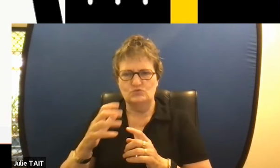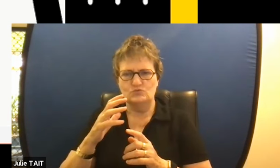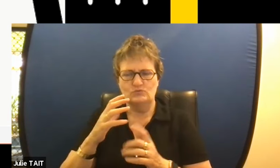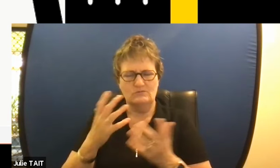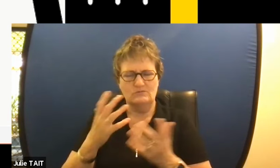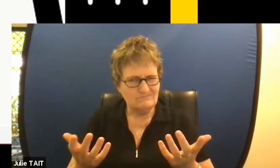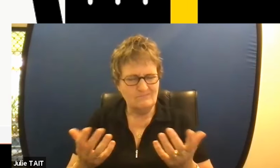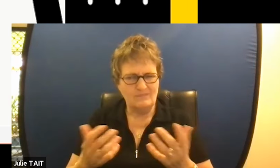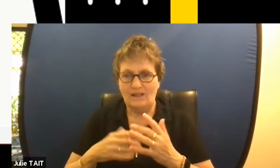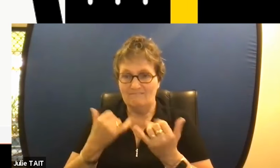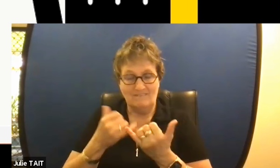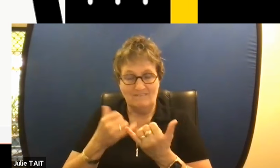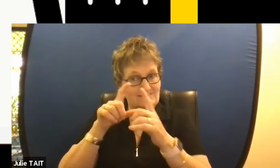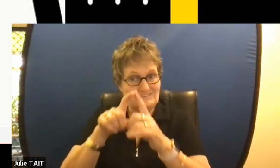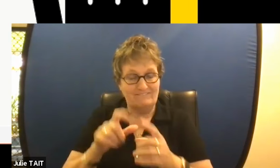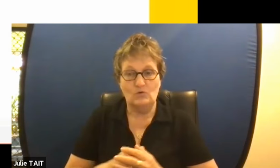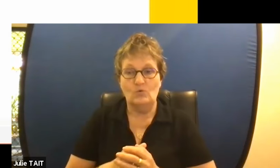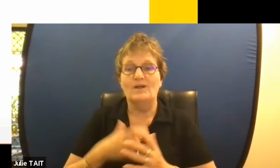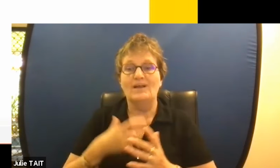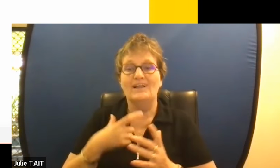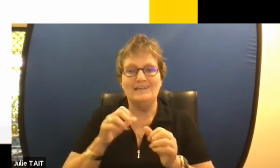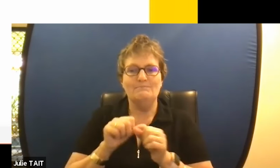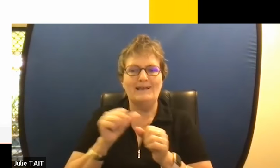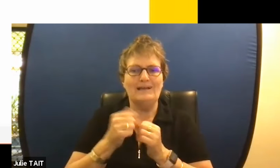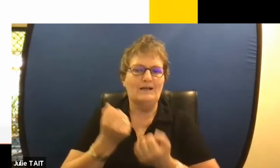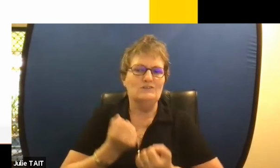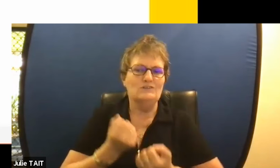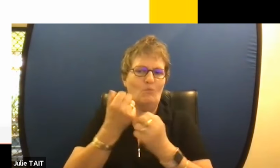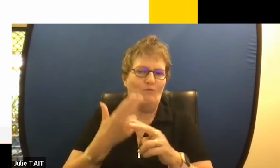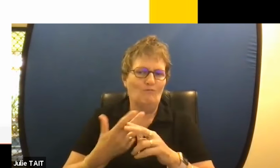That's something that needs better supporting.